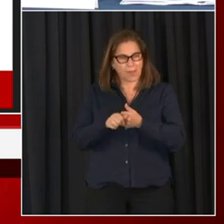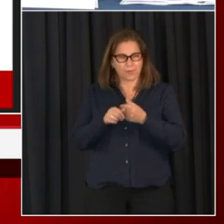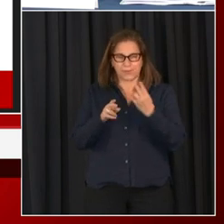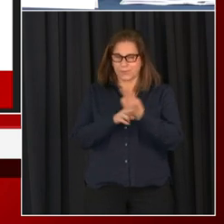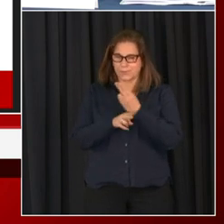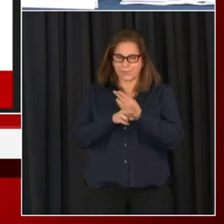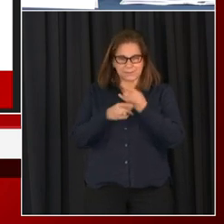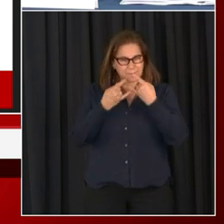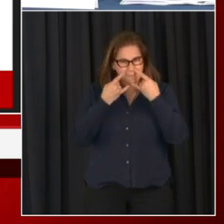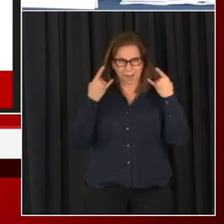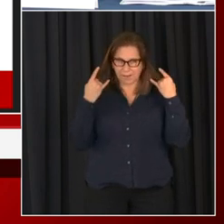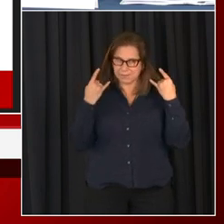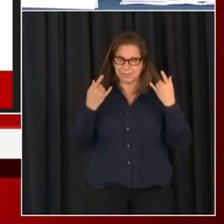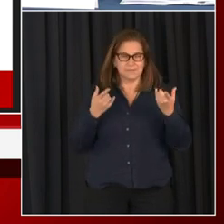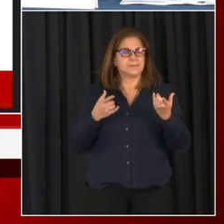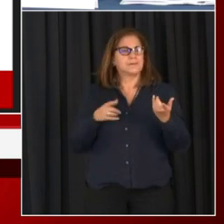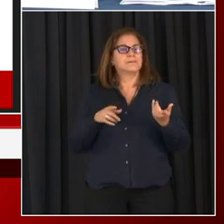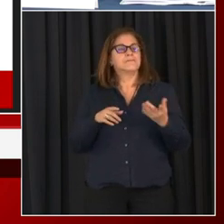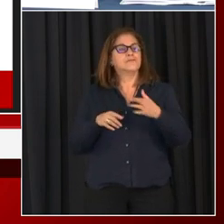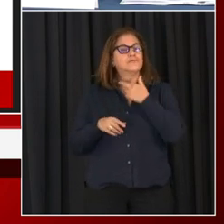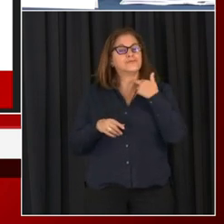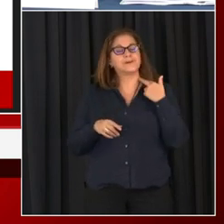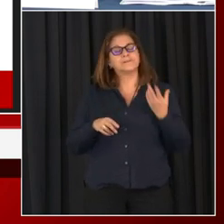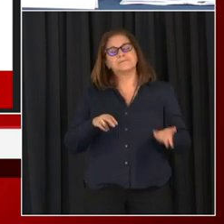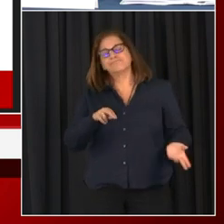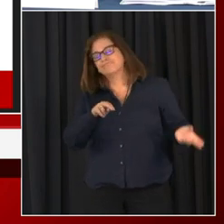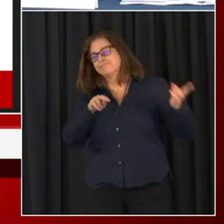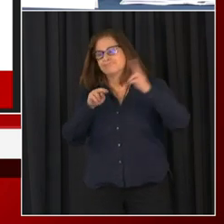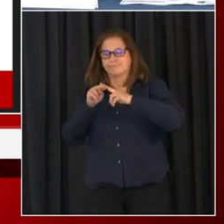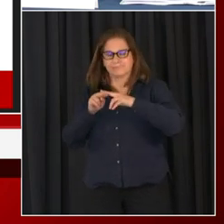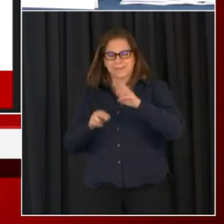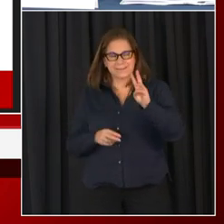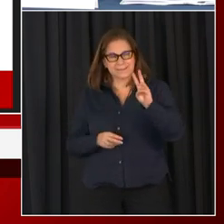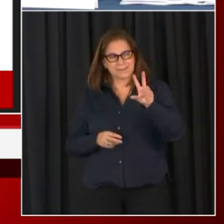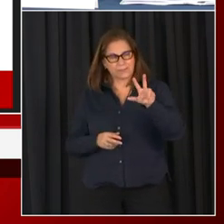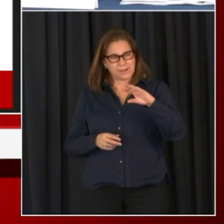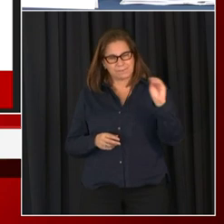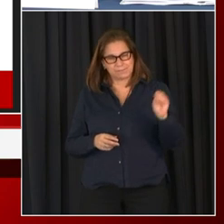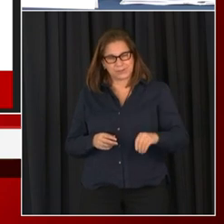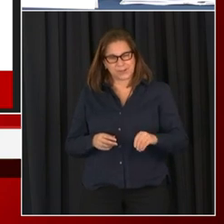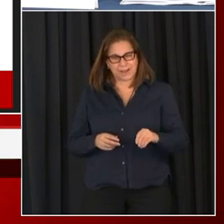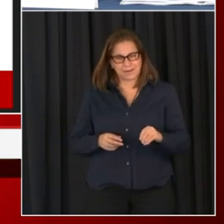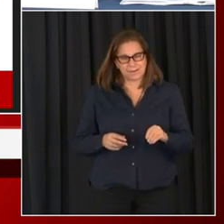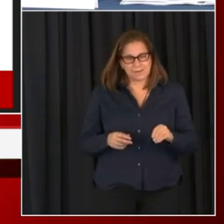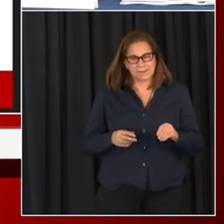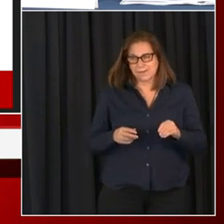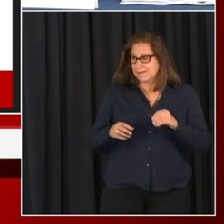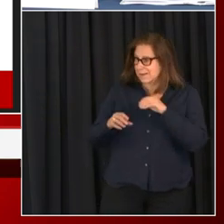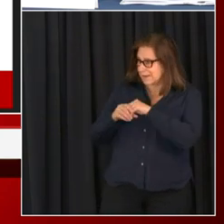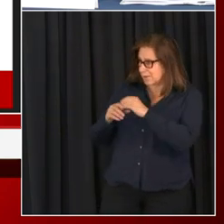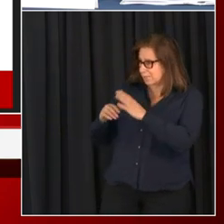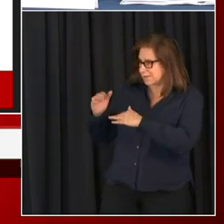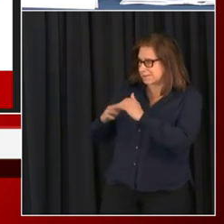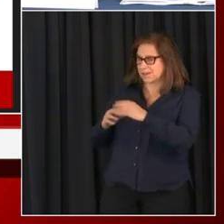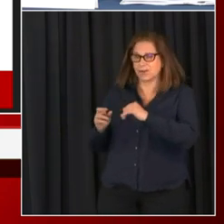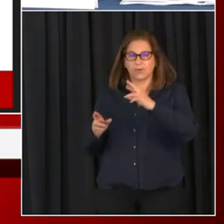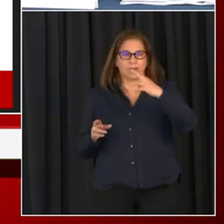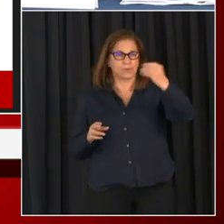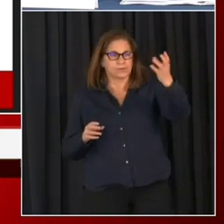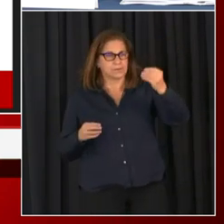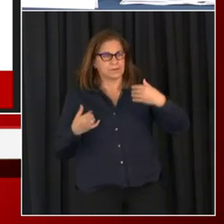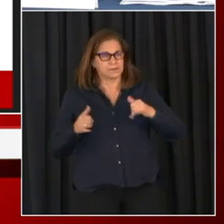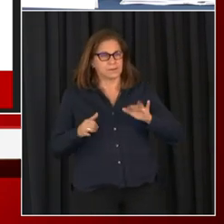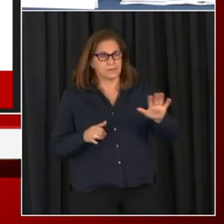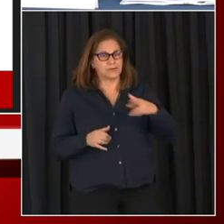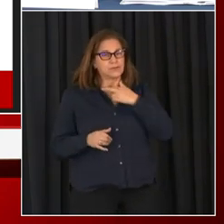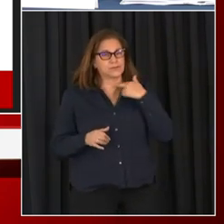the event was hosted indoors or outdoors. So this suggests to us a phenomenon that is happening across the country